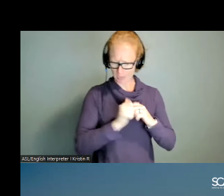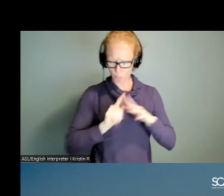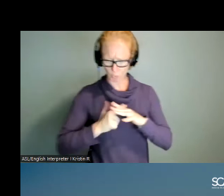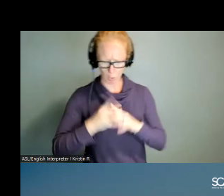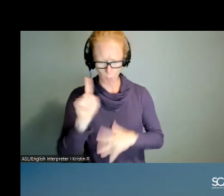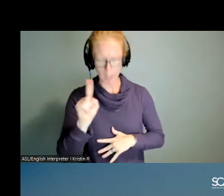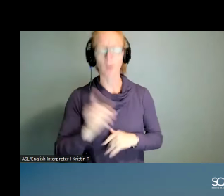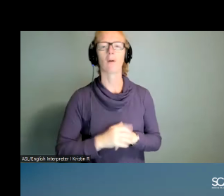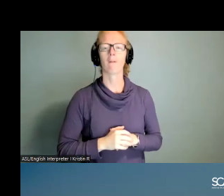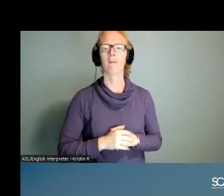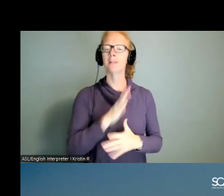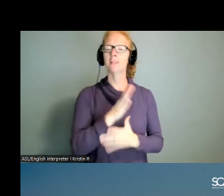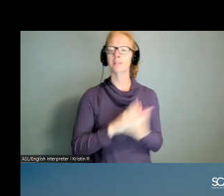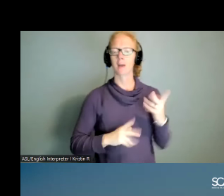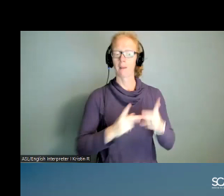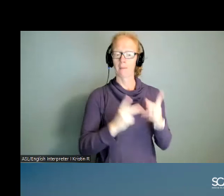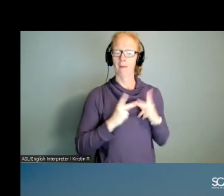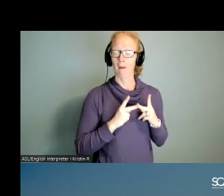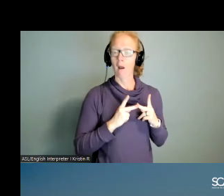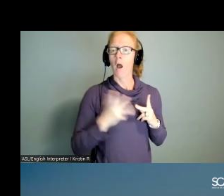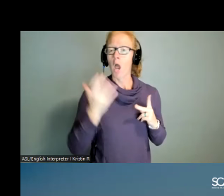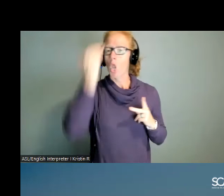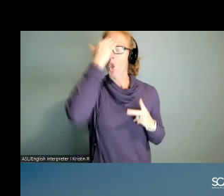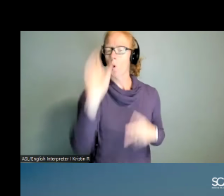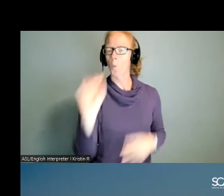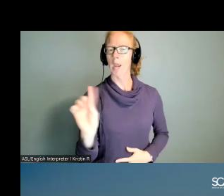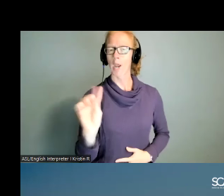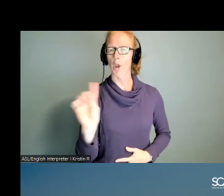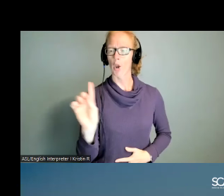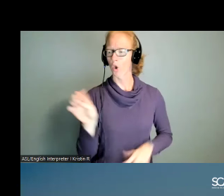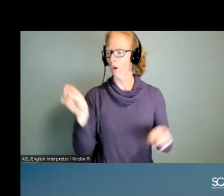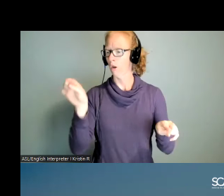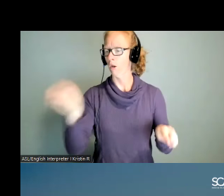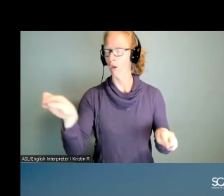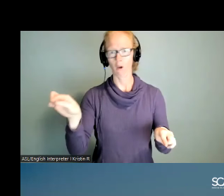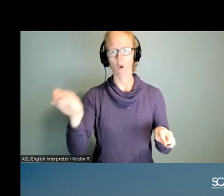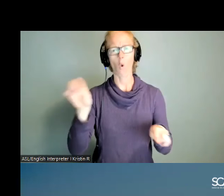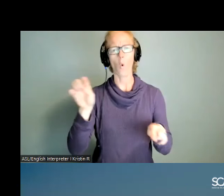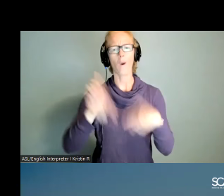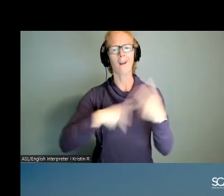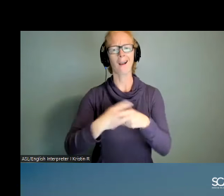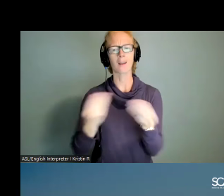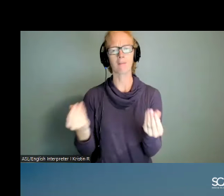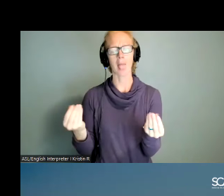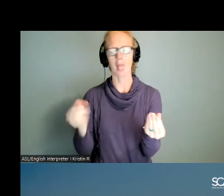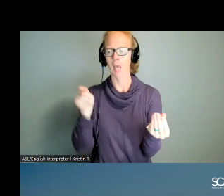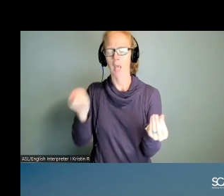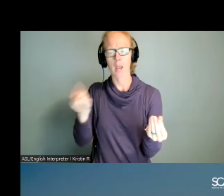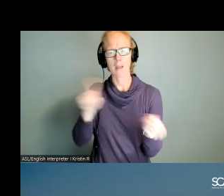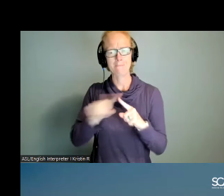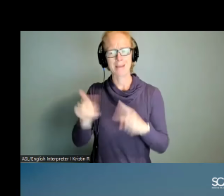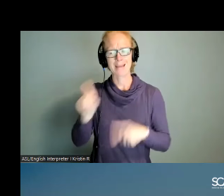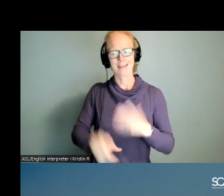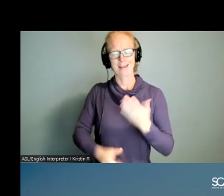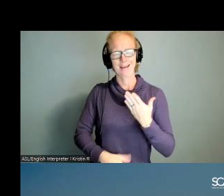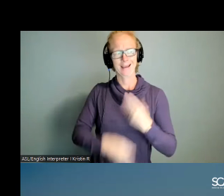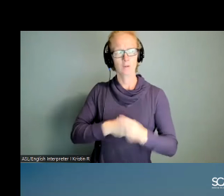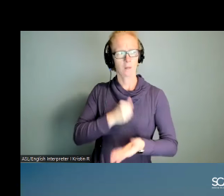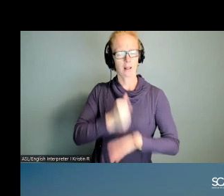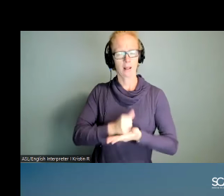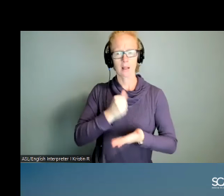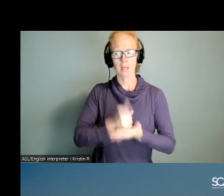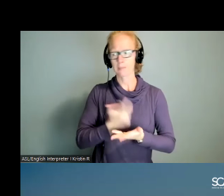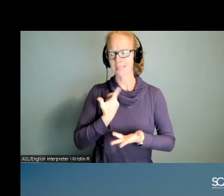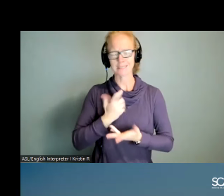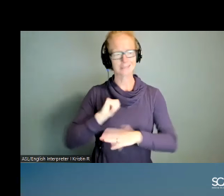that already have a specific site in mind or even a specific typology in mind, but they just need some extra help to think creatively about how